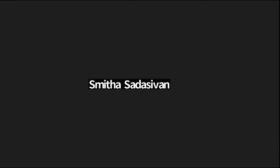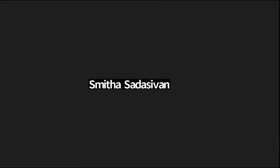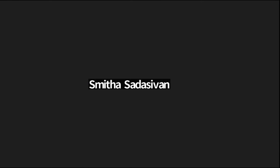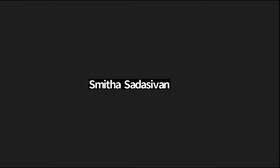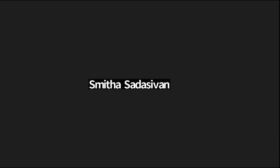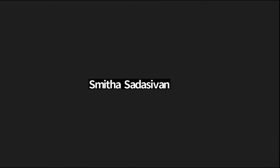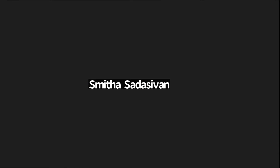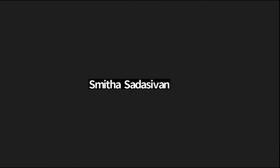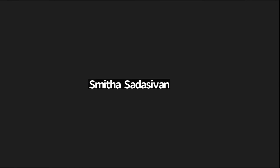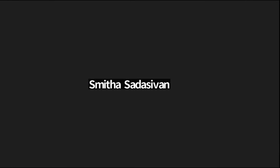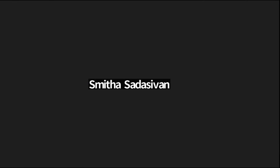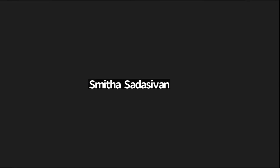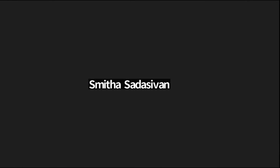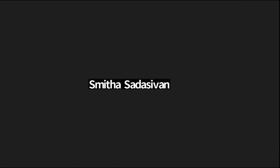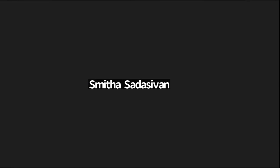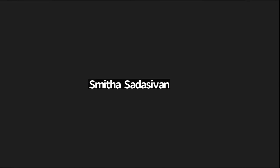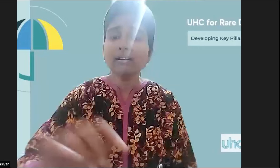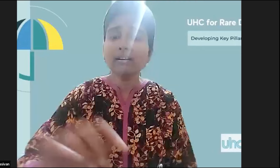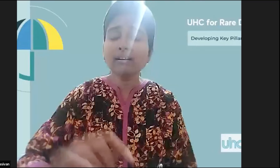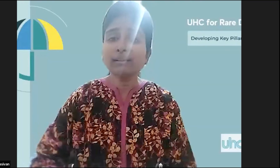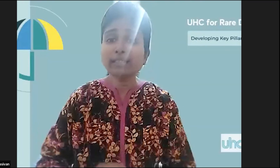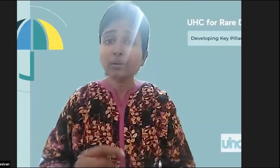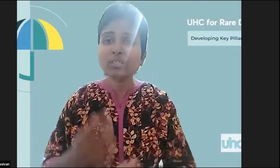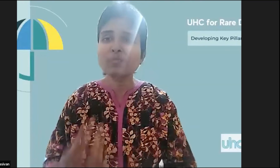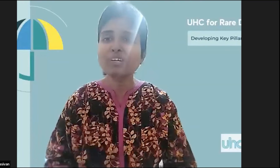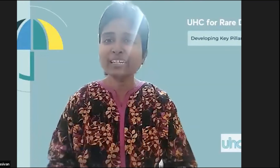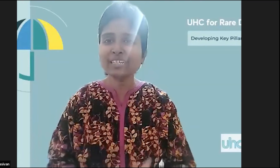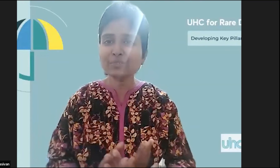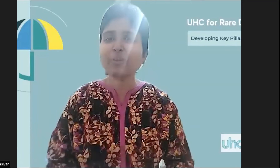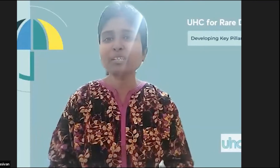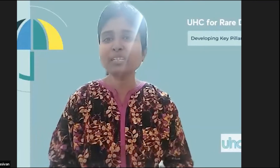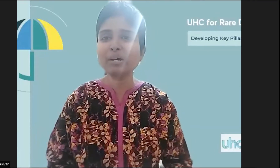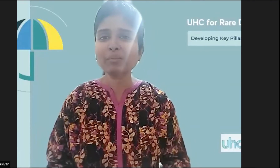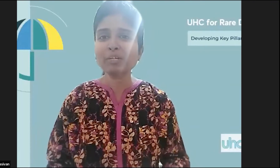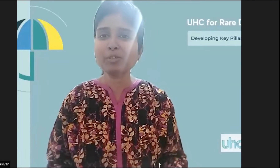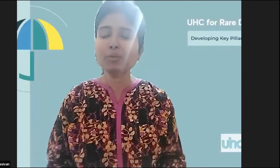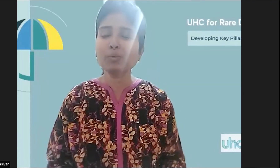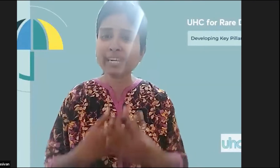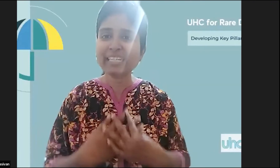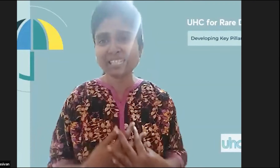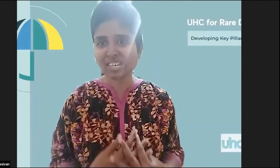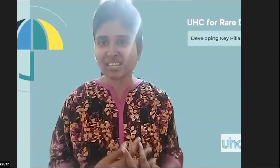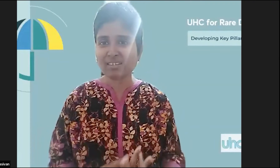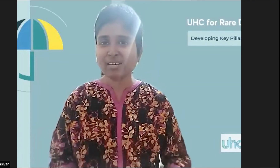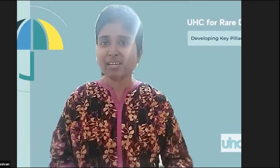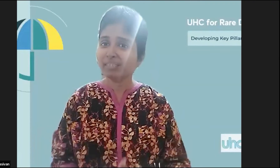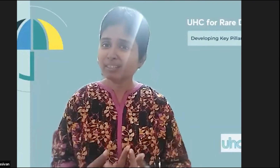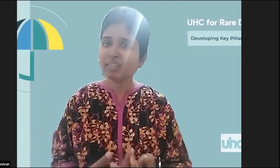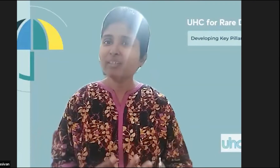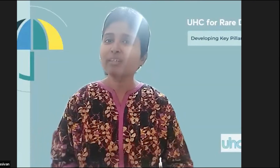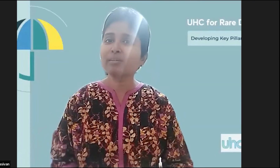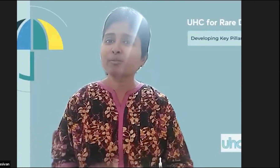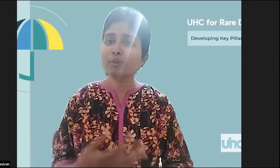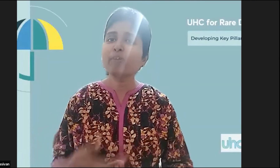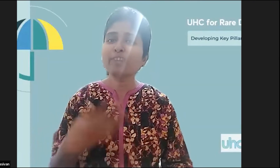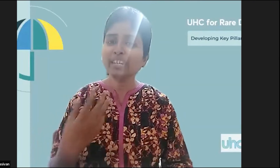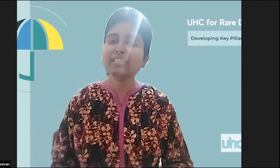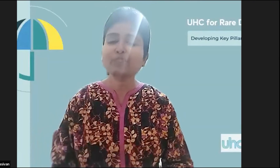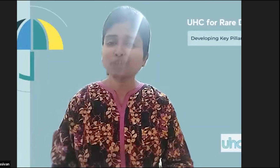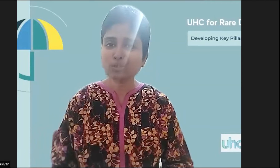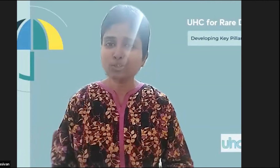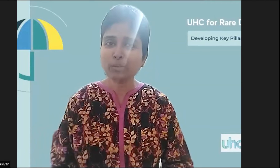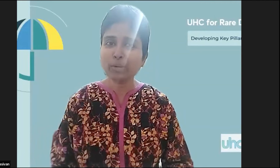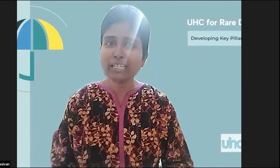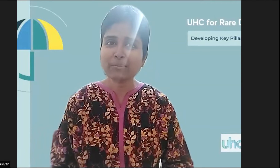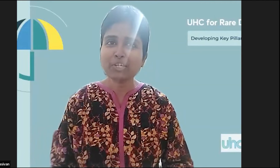possible only because there was a willingness from the department to engage us, a willingness